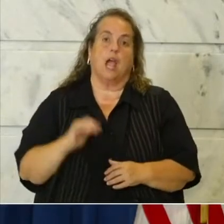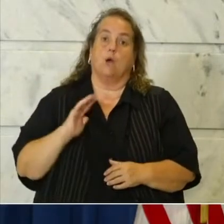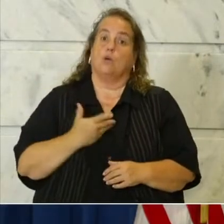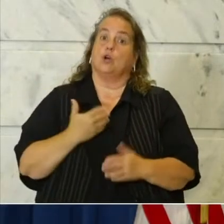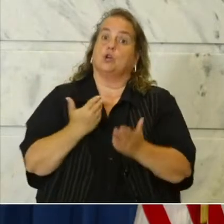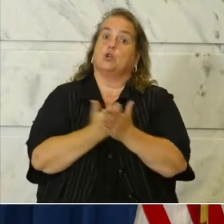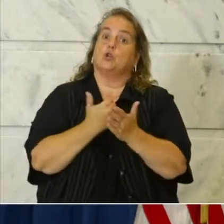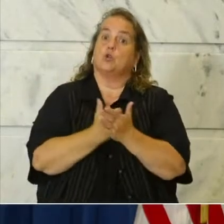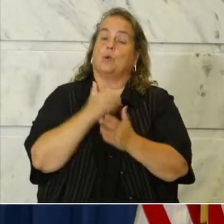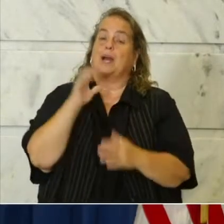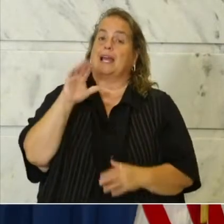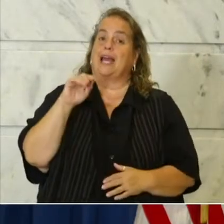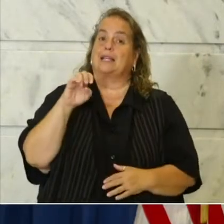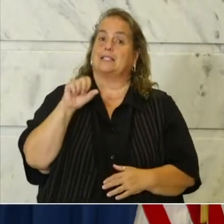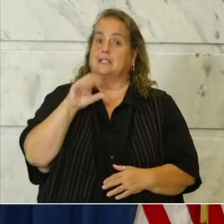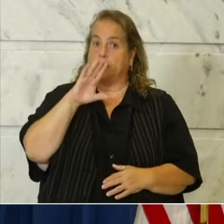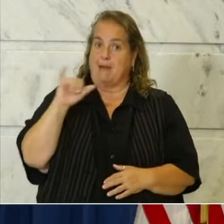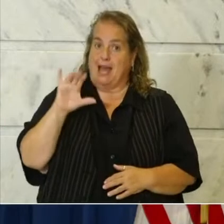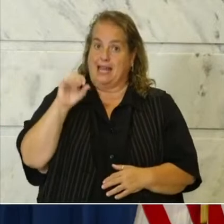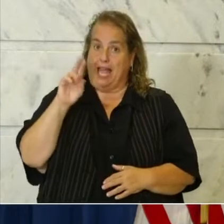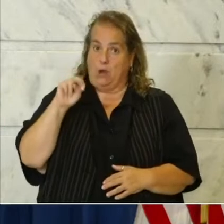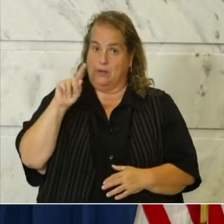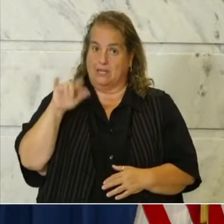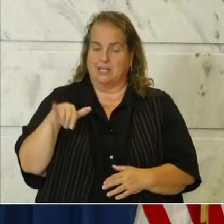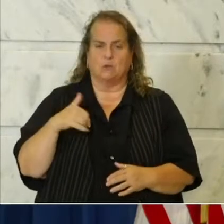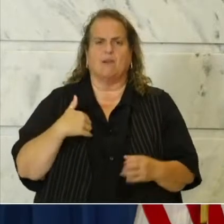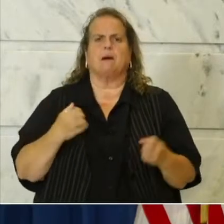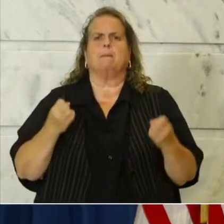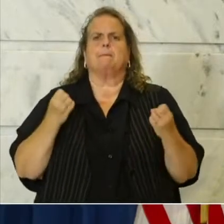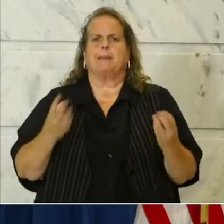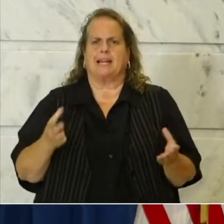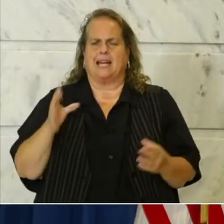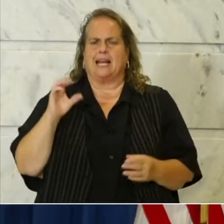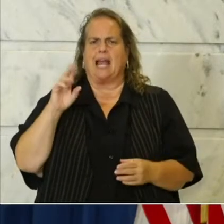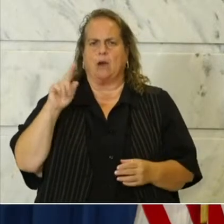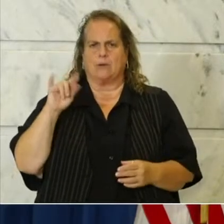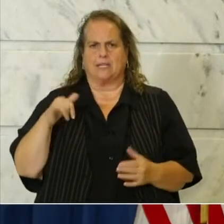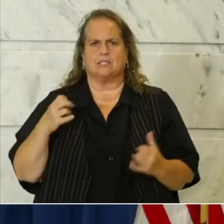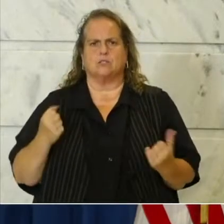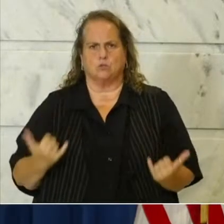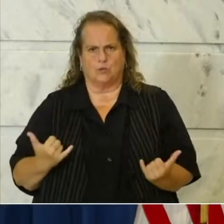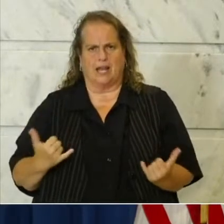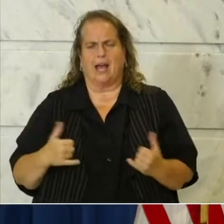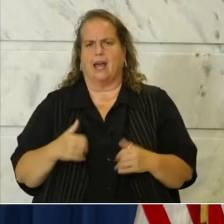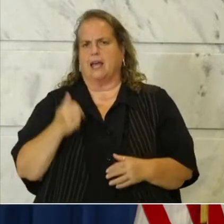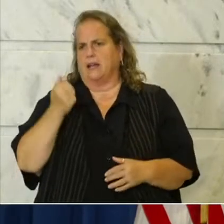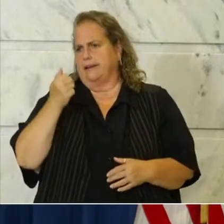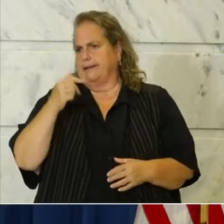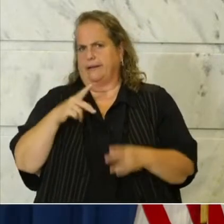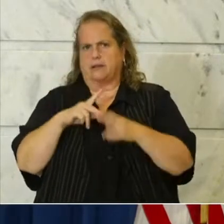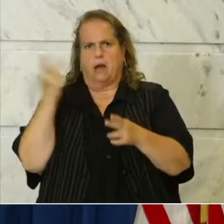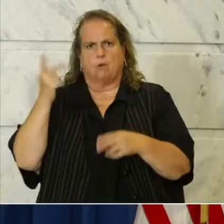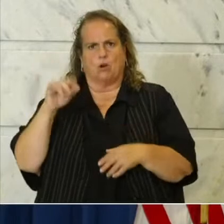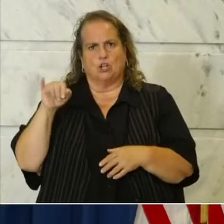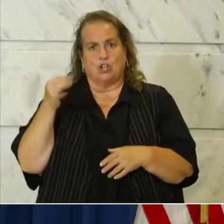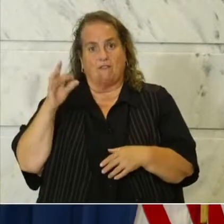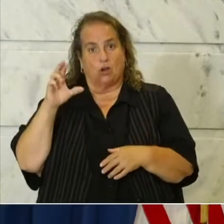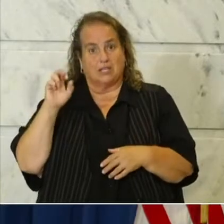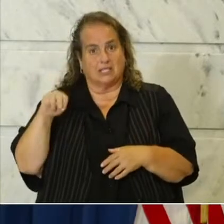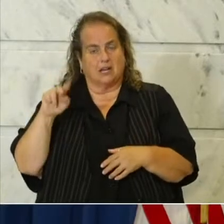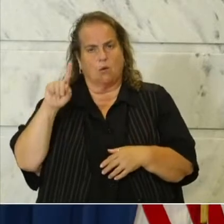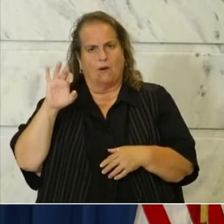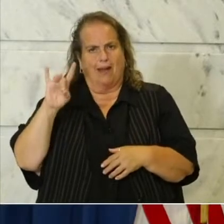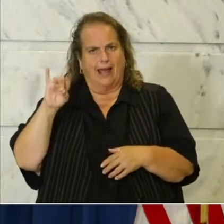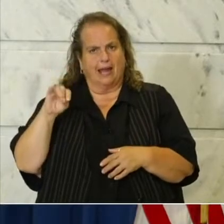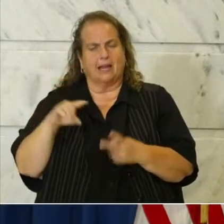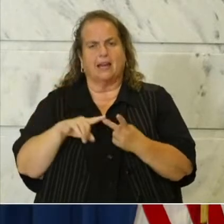cases by county, we have a number of counties today in the double digits. Jefferson with 180,